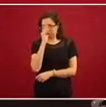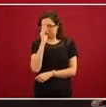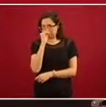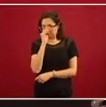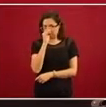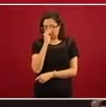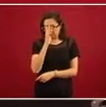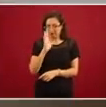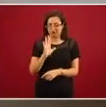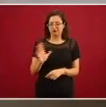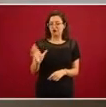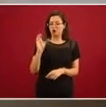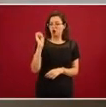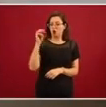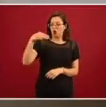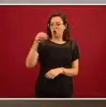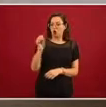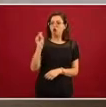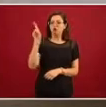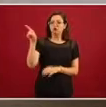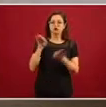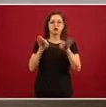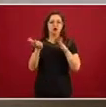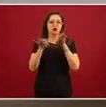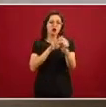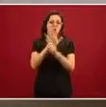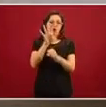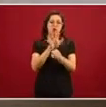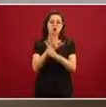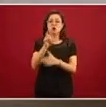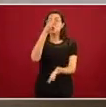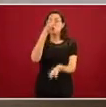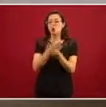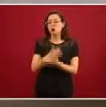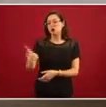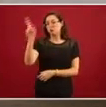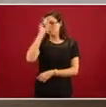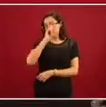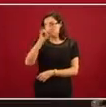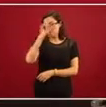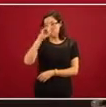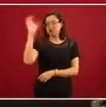association of all the sovereign states. So there is no